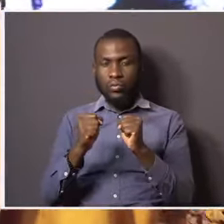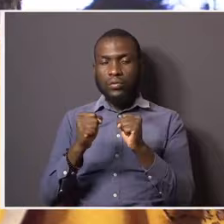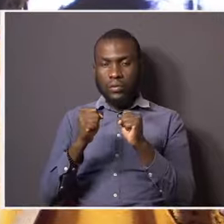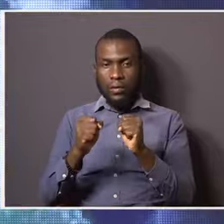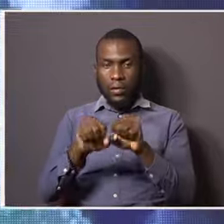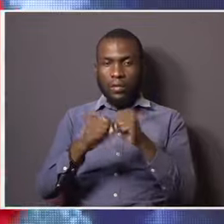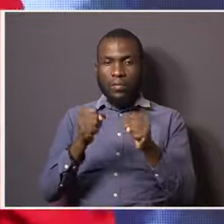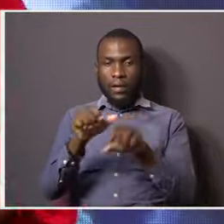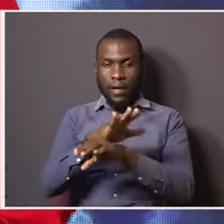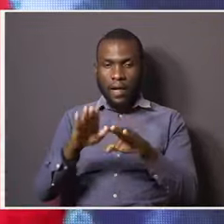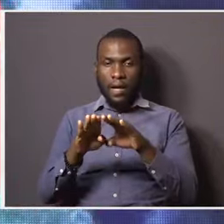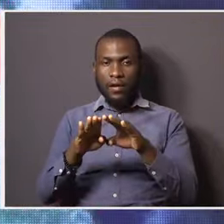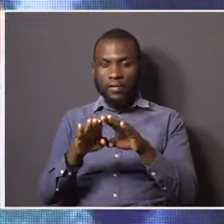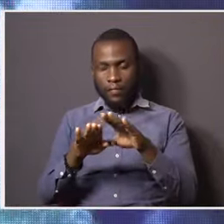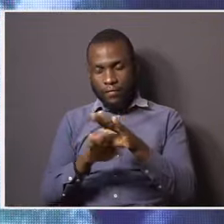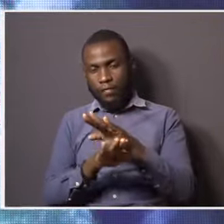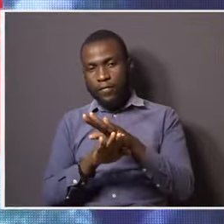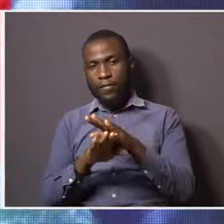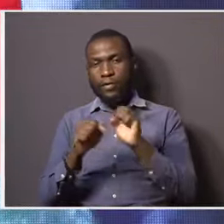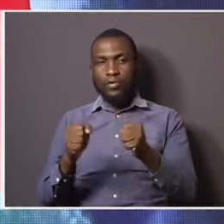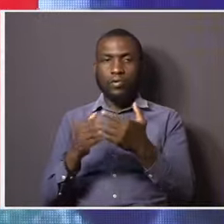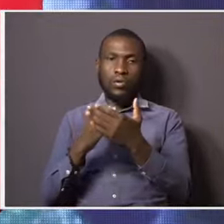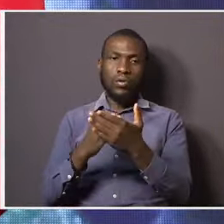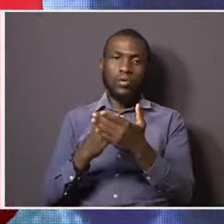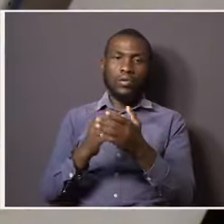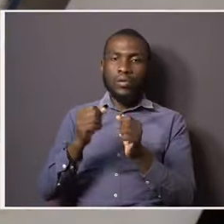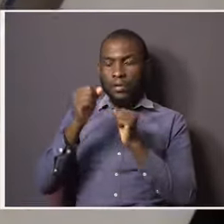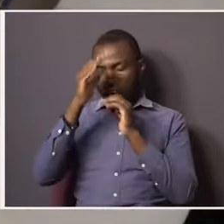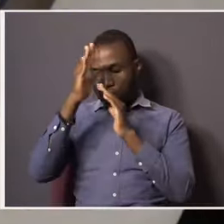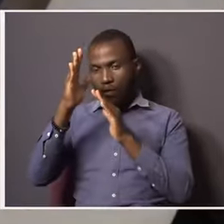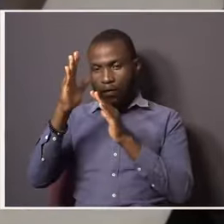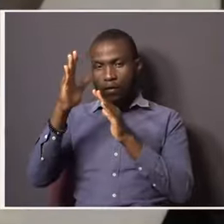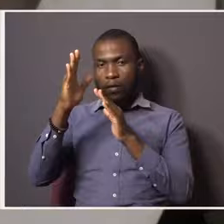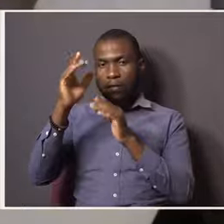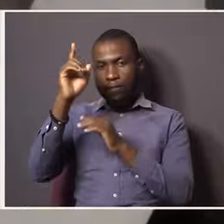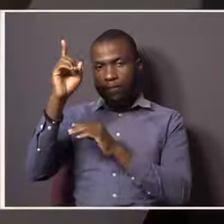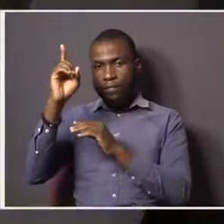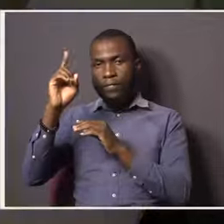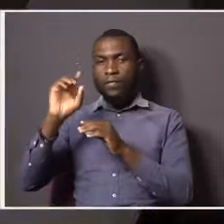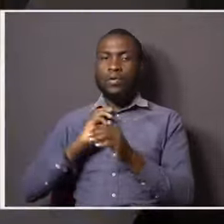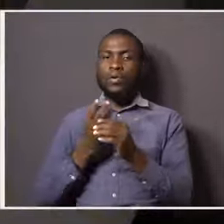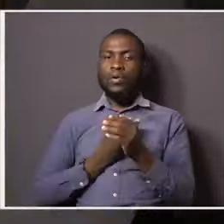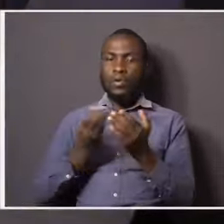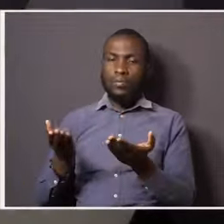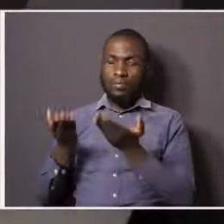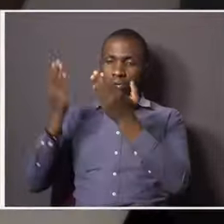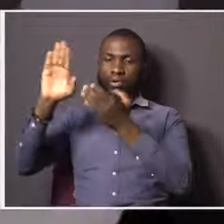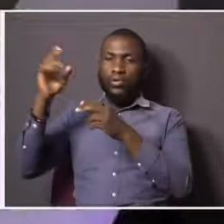through darkness. Father, we hail you. Father, we exalt your